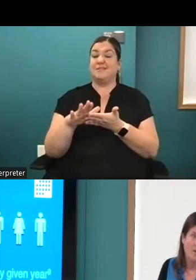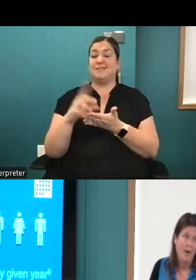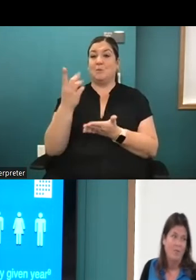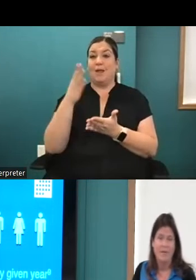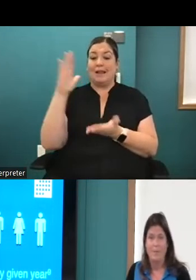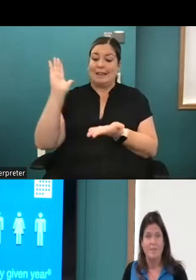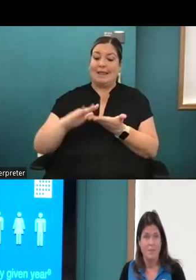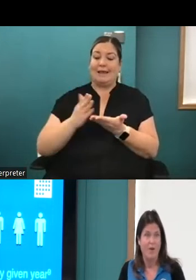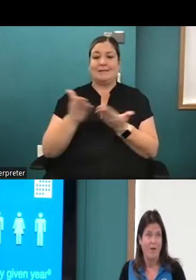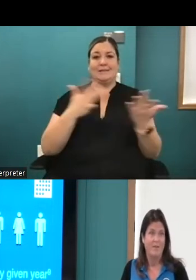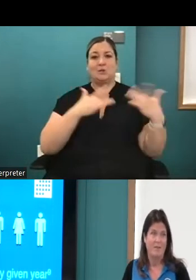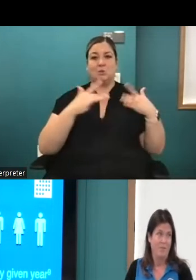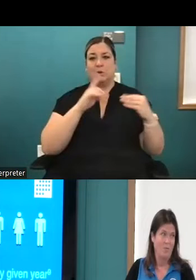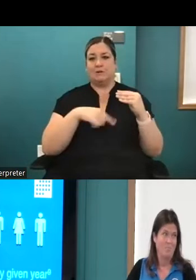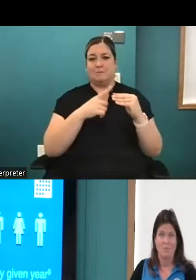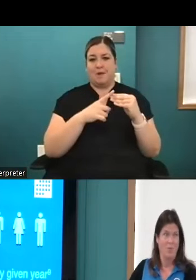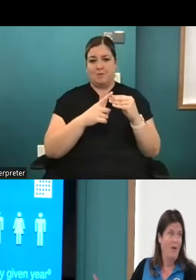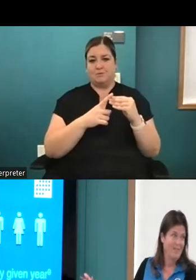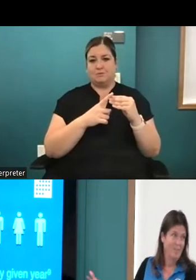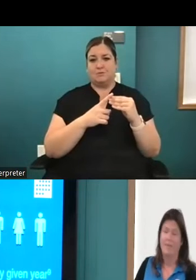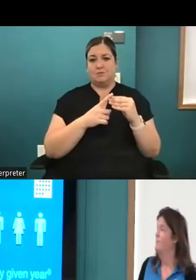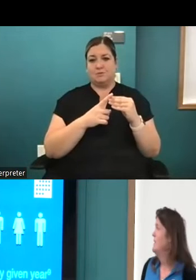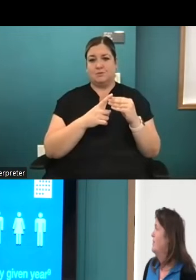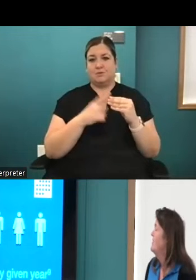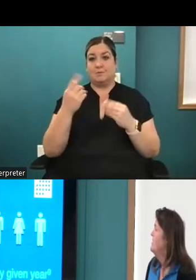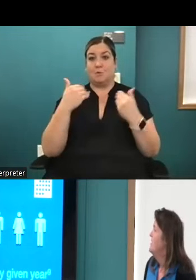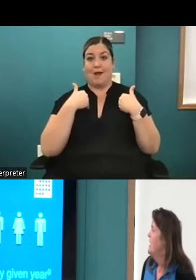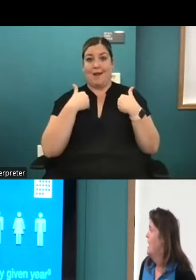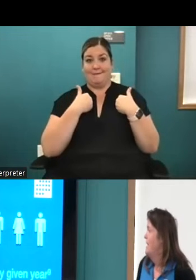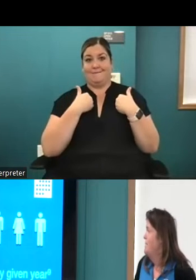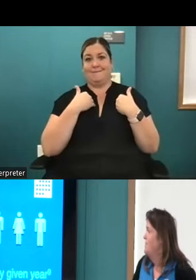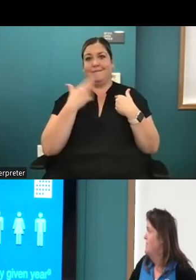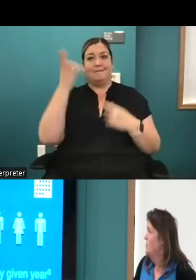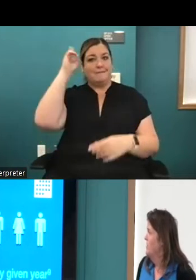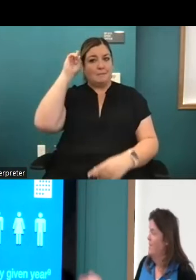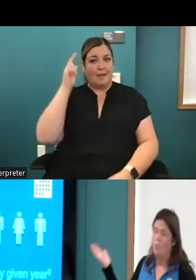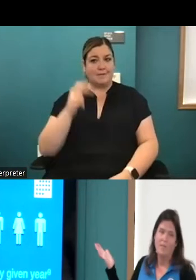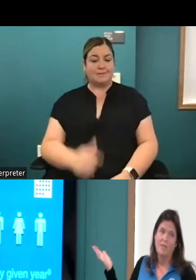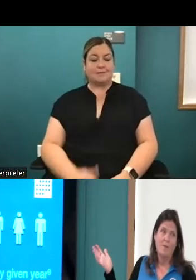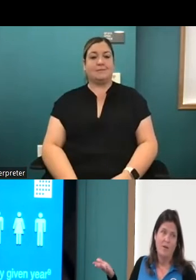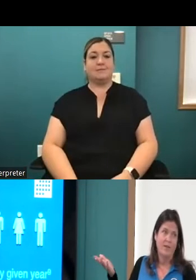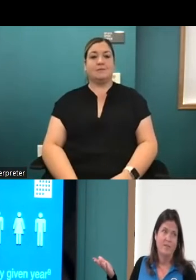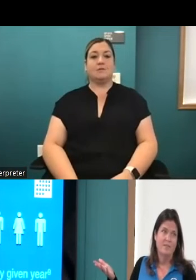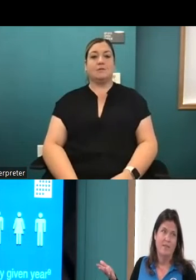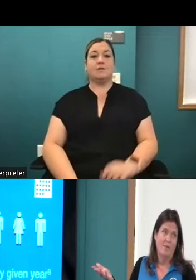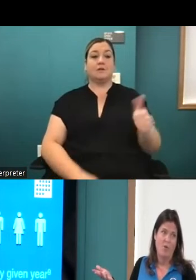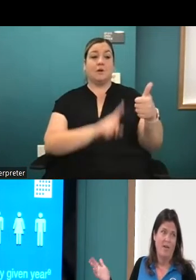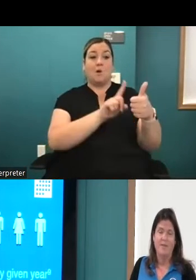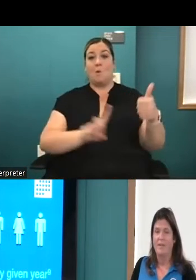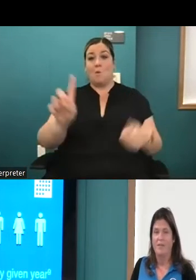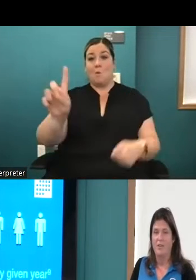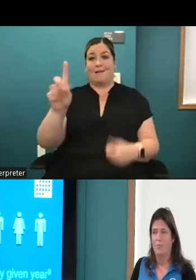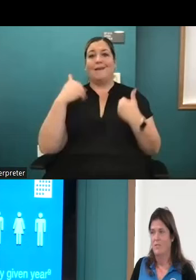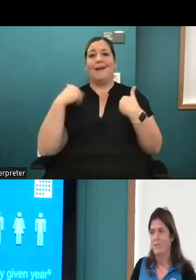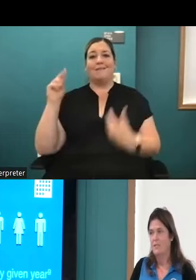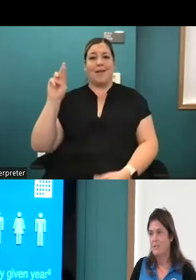to worry about as a parent or someone who has an implant themselves. We know that 1 in 10 Americans get an MRI in